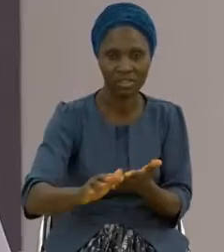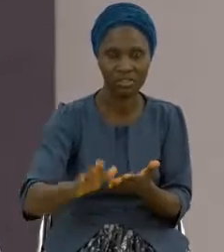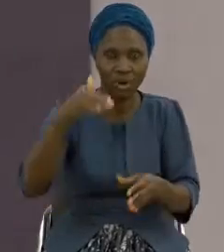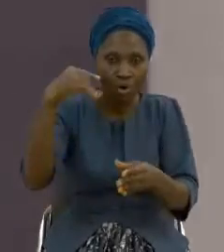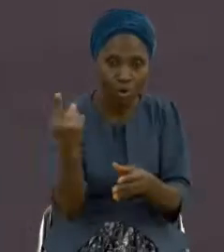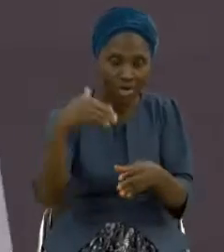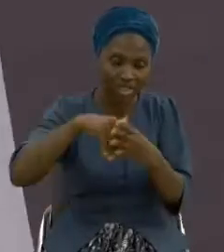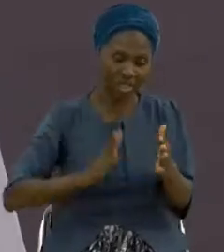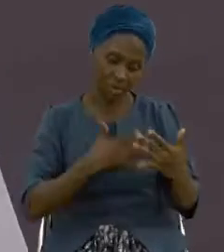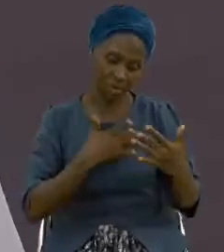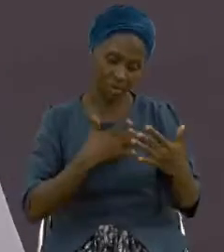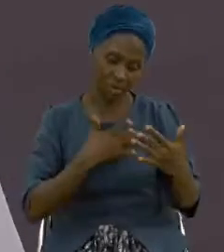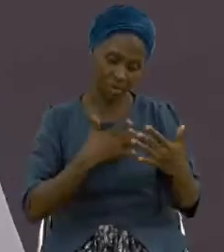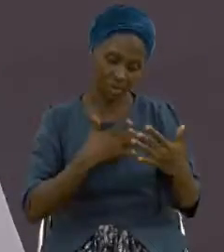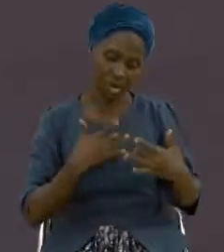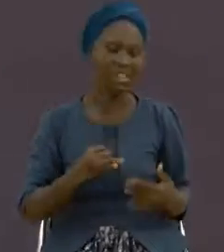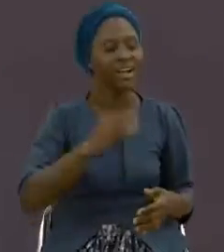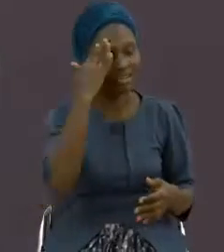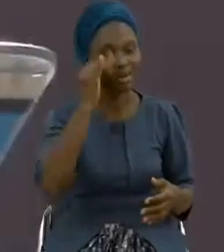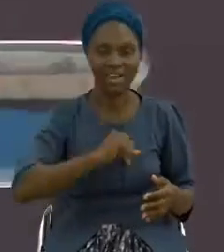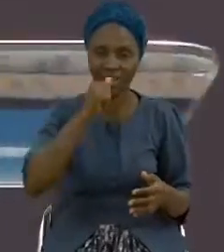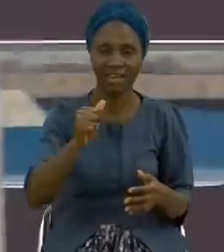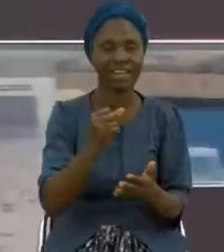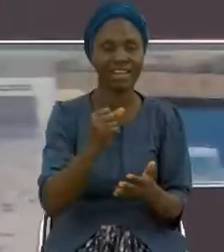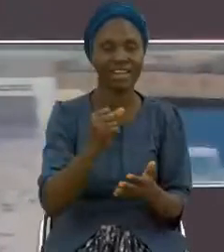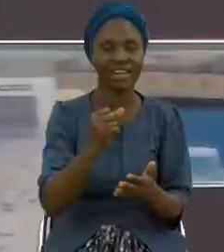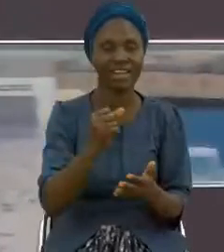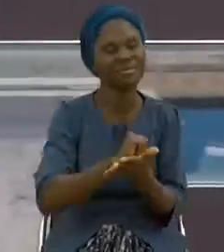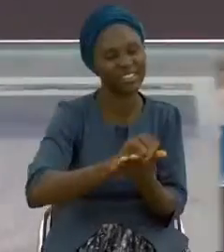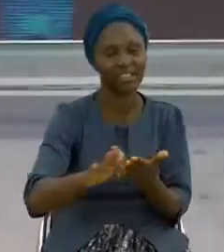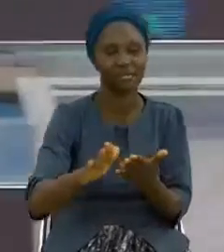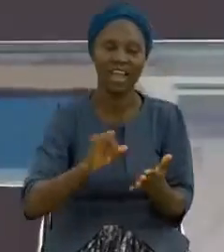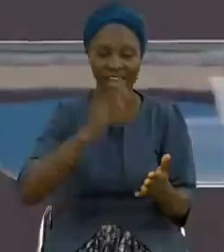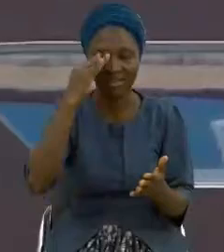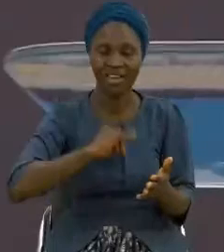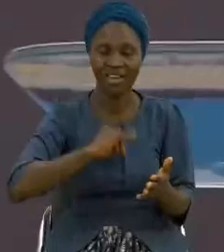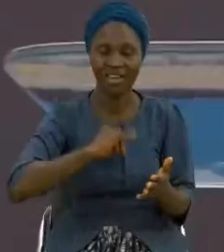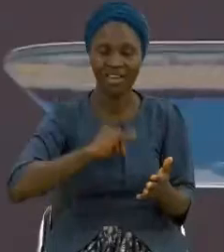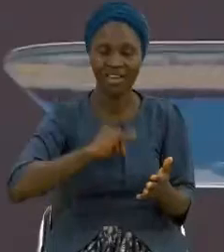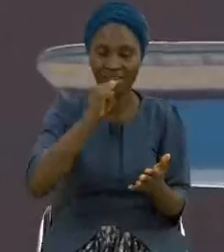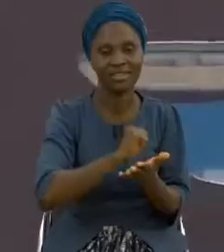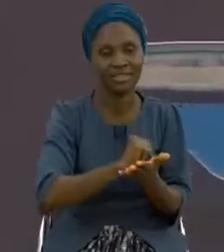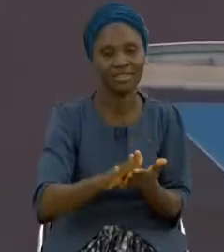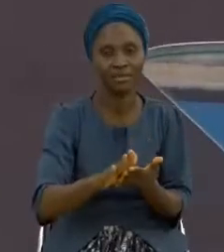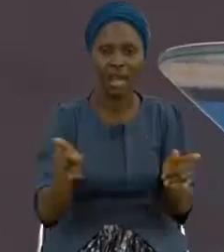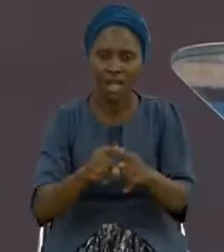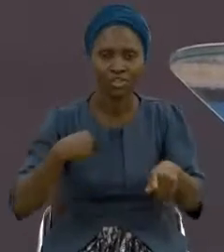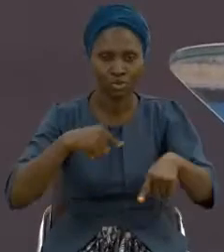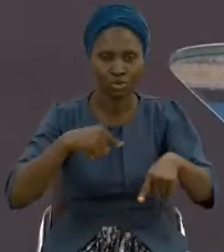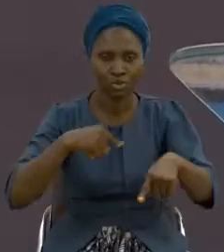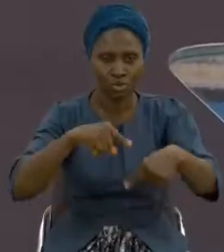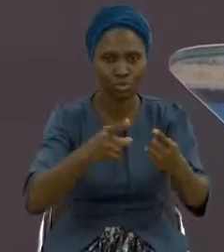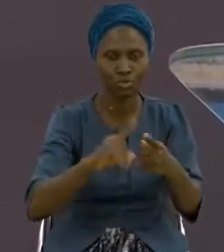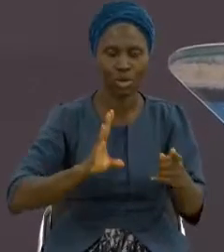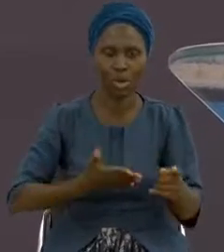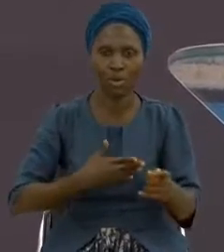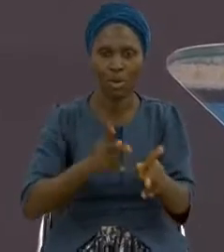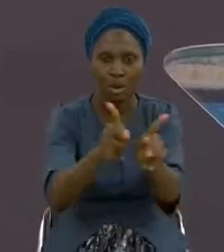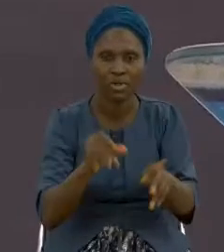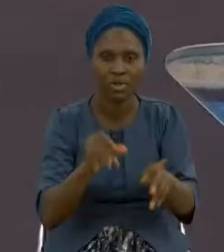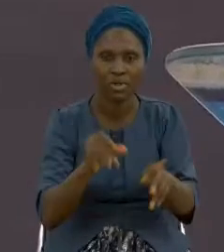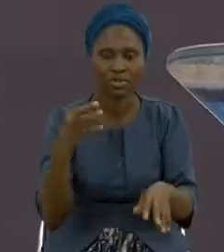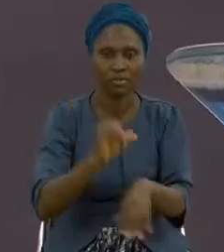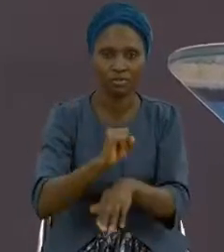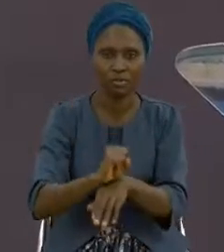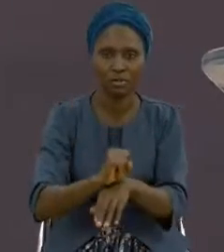I know I'm sanctified. As we go to our places of work, we take the sanctification along with us. As